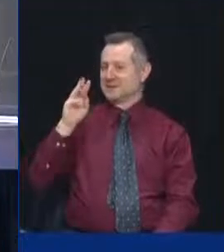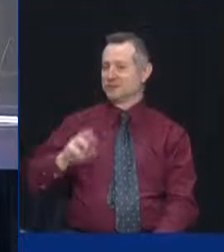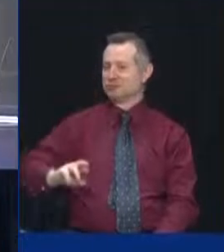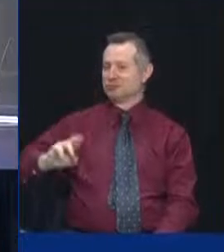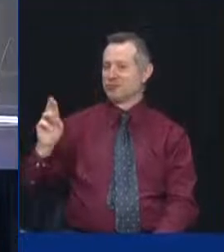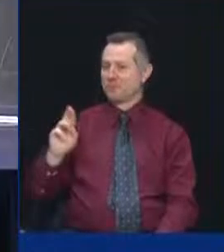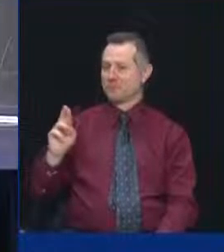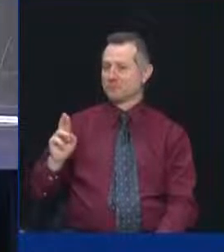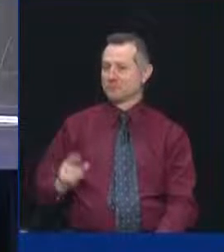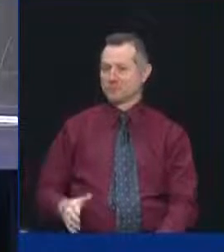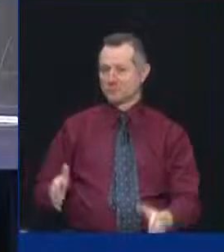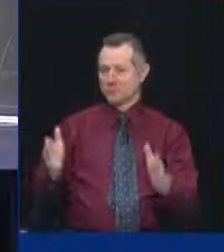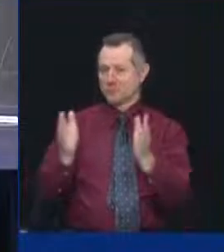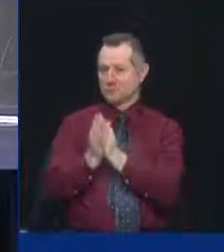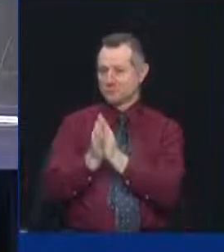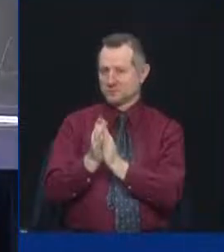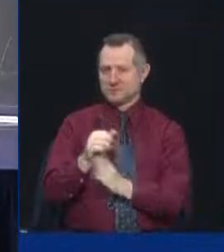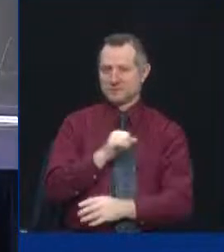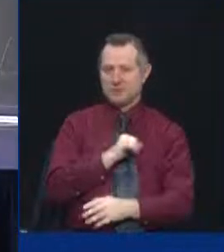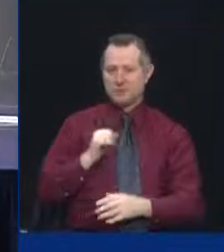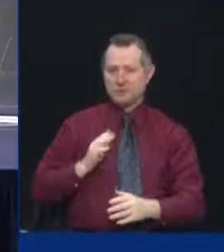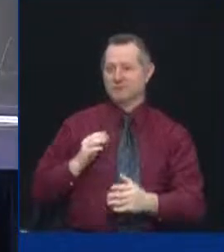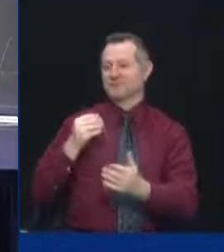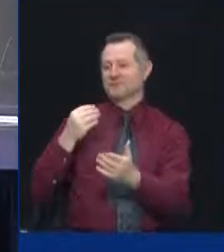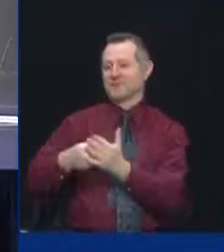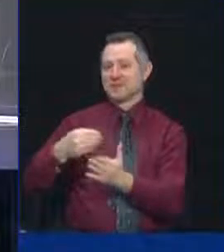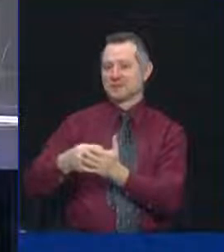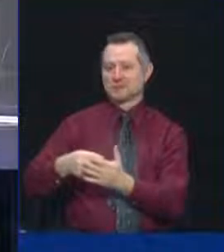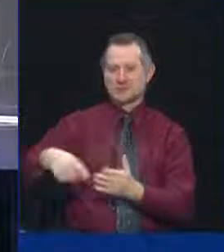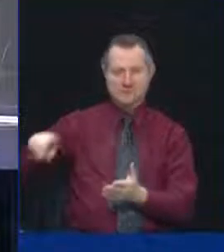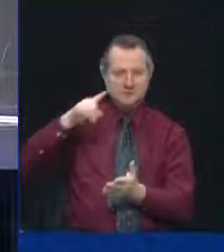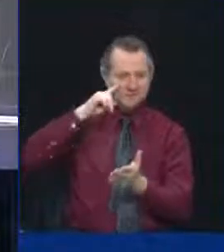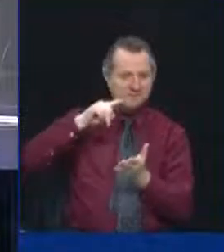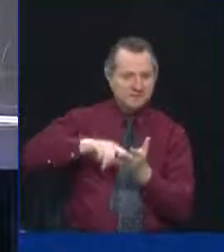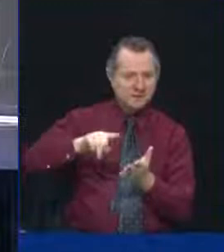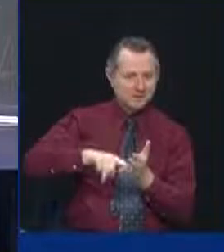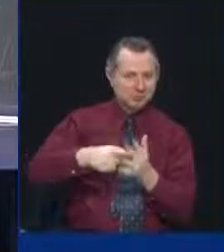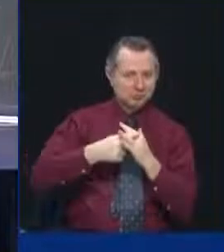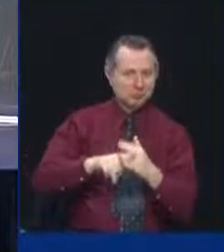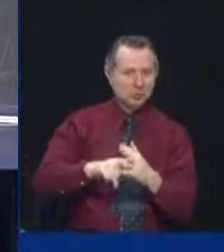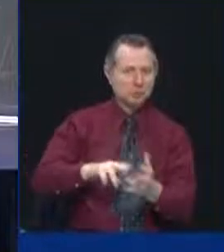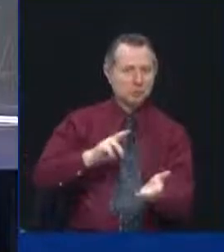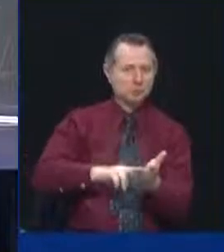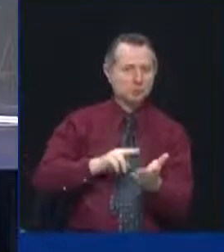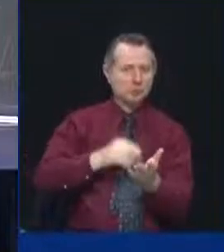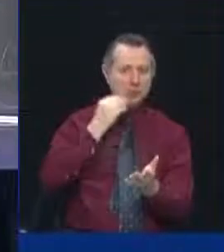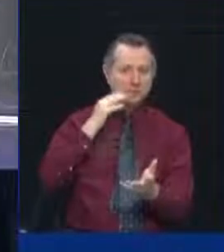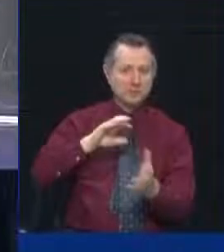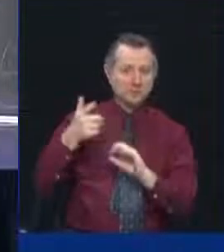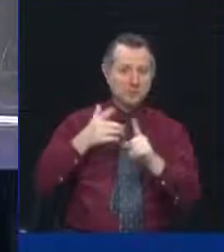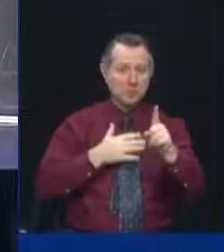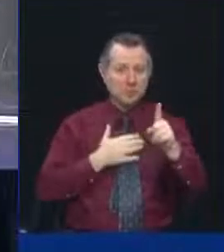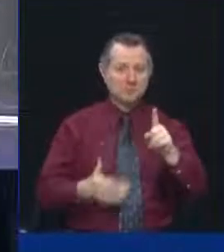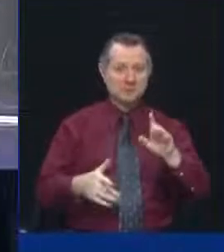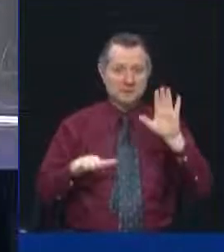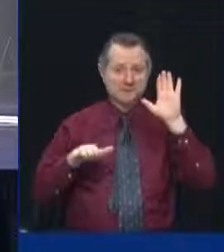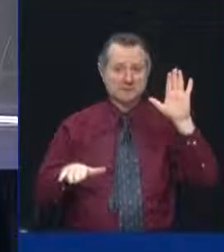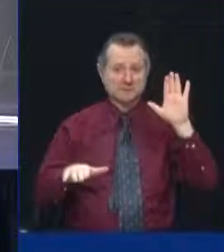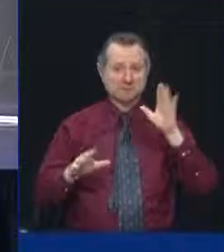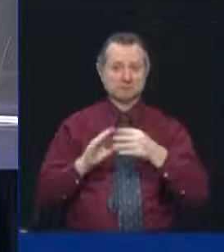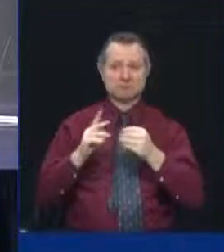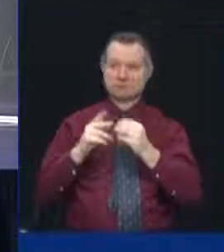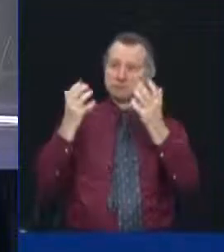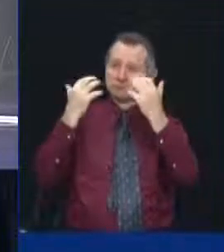Finance Committee to open an investigation into the whole nursing home scandal. Are you willing to testify in front of Congress or cooperate with